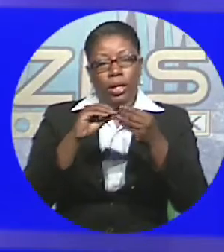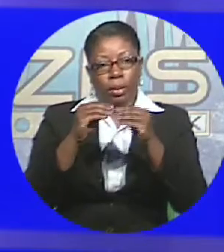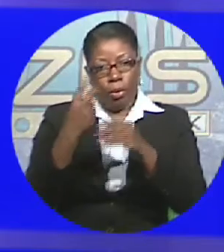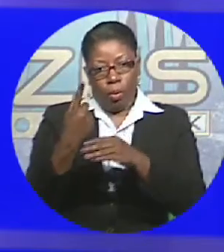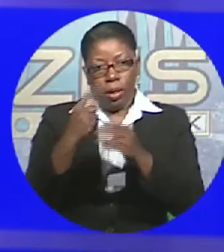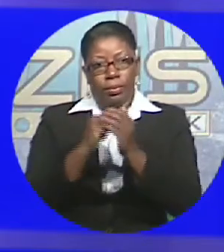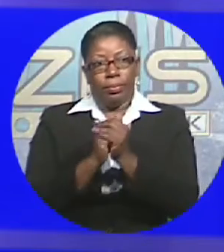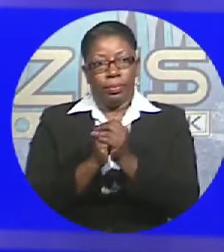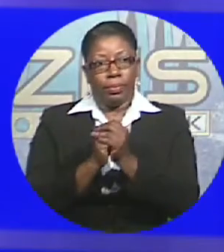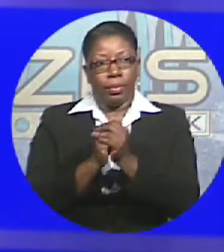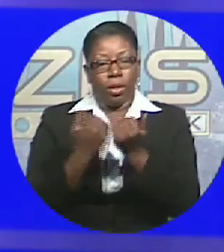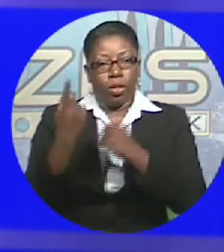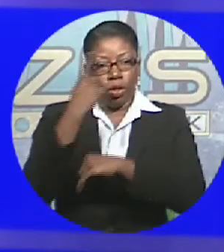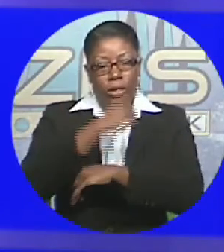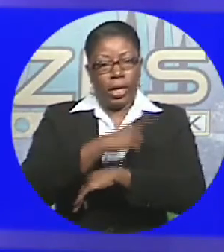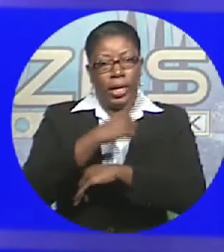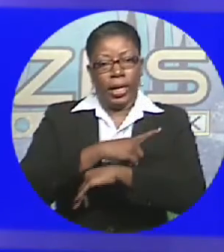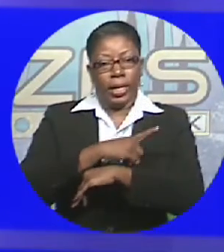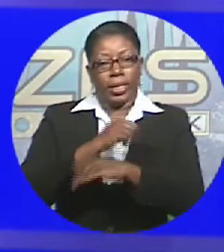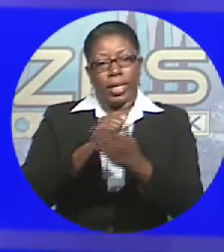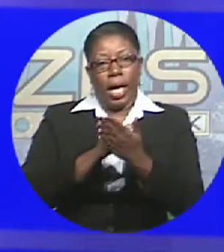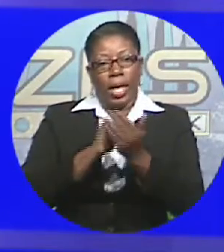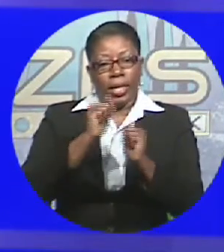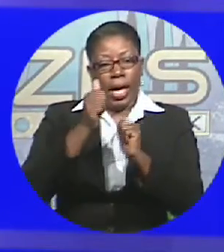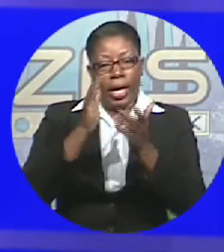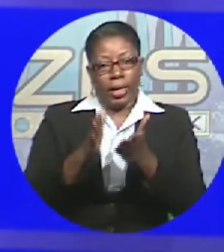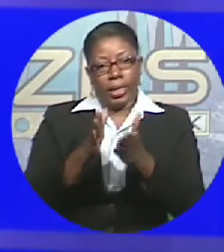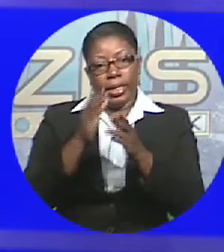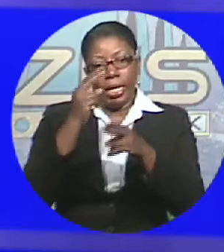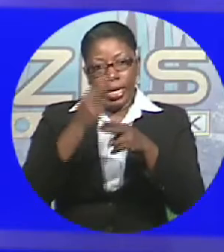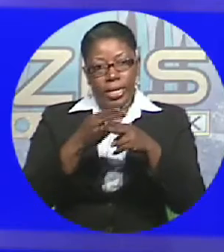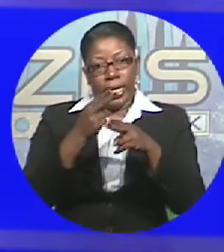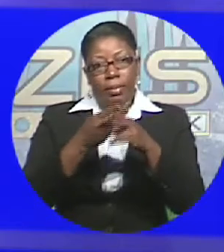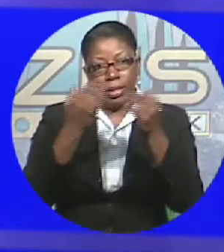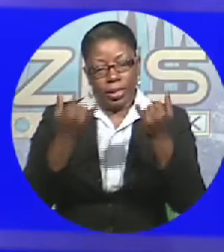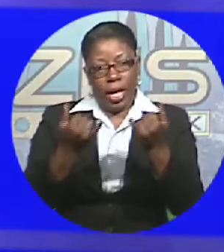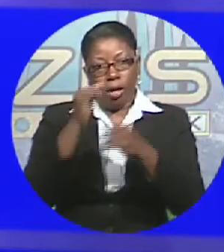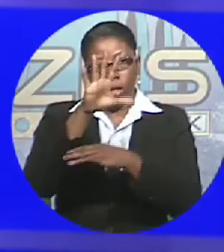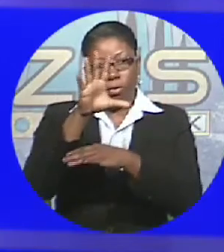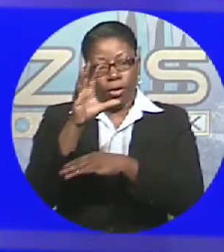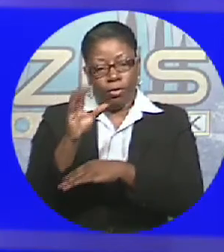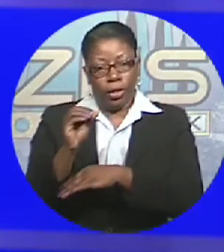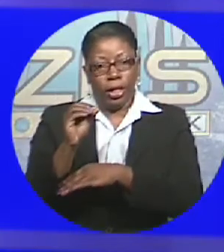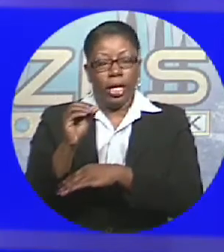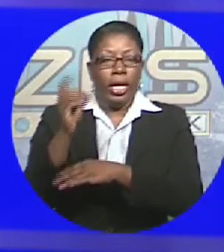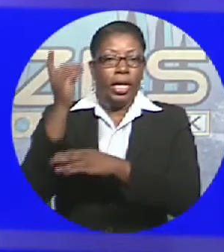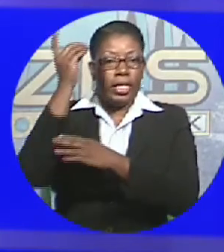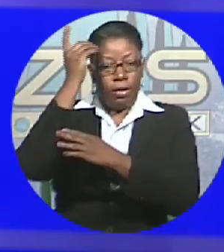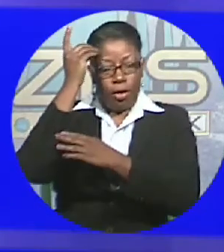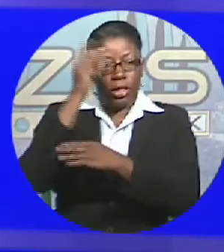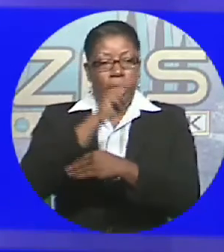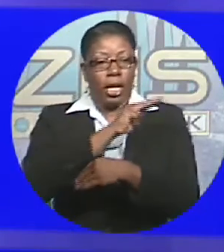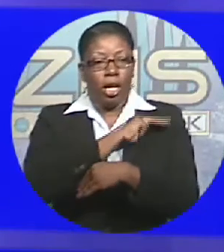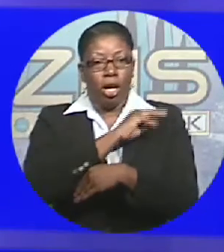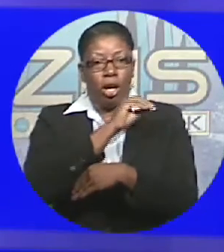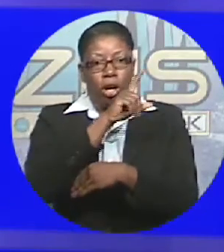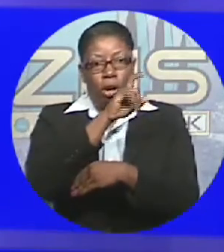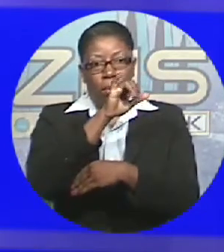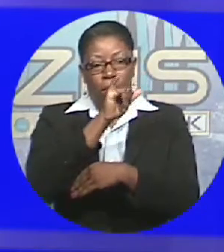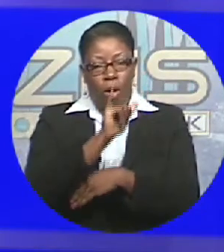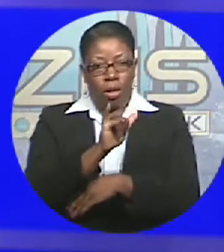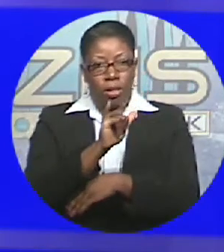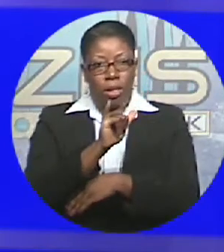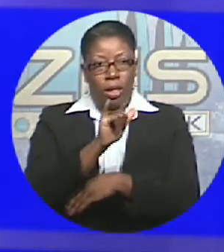April 21st, so the first athlete has been posted, and checking in at number 50 is Devontae Moxie. He is a